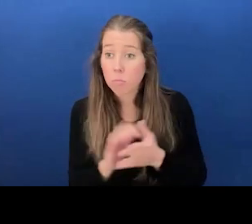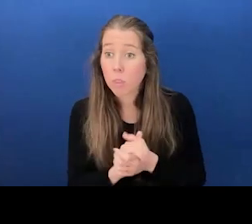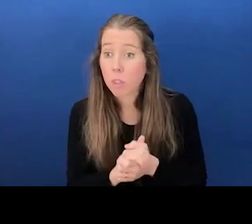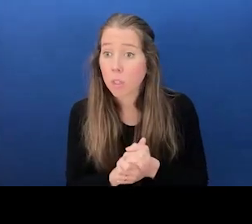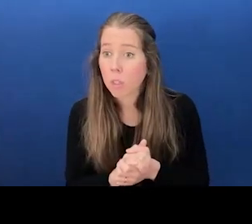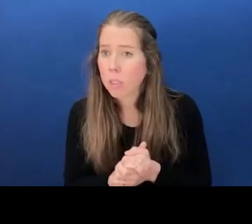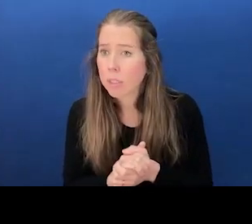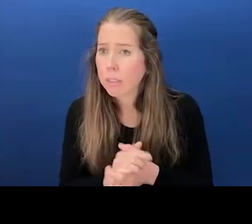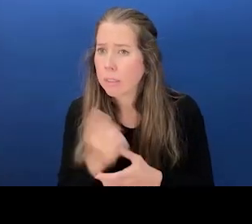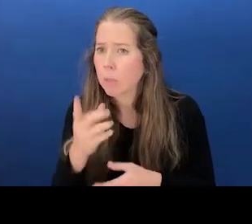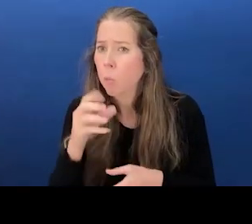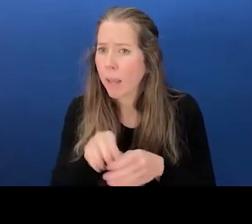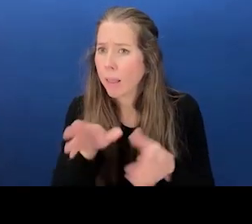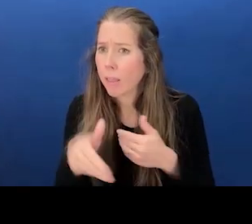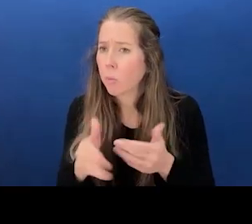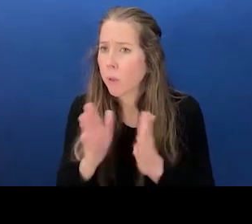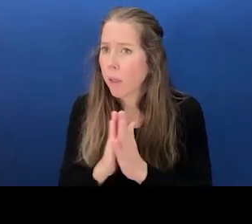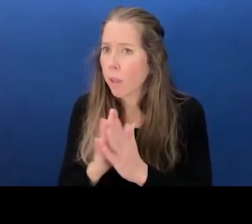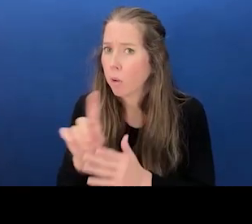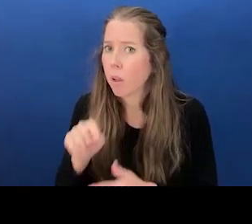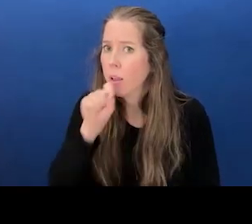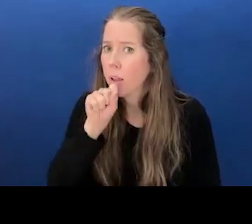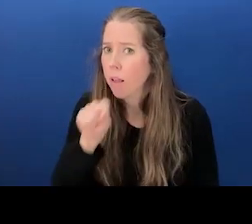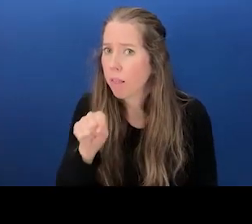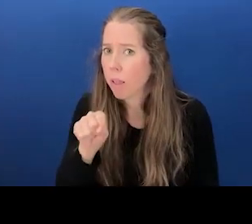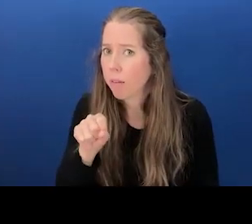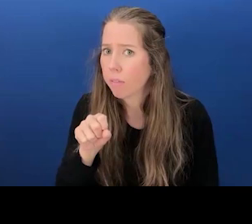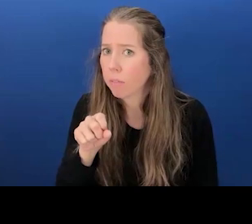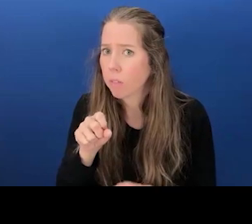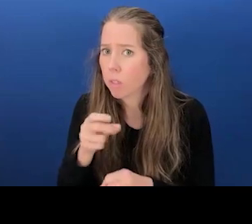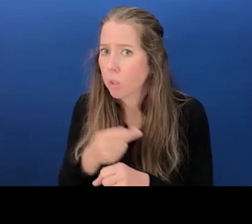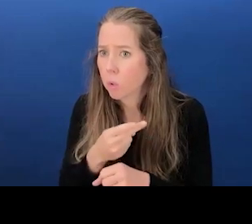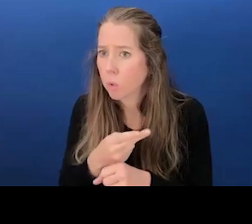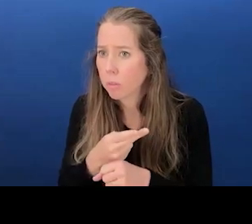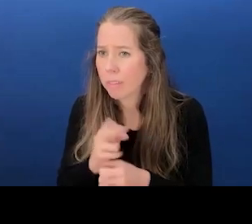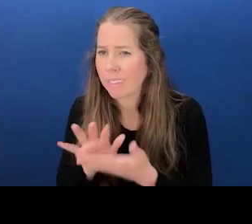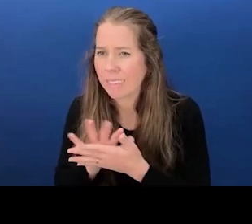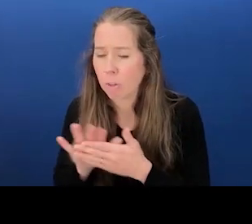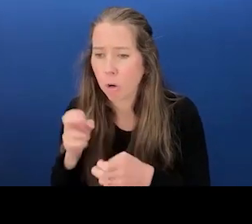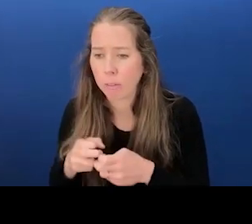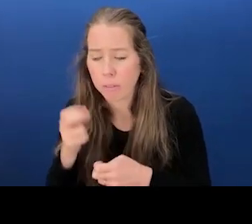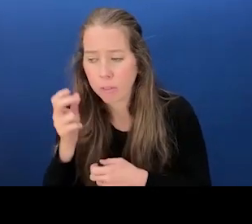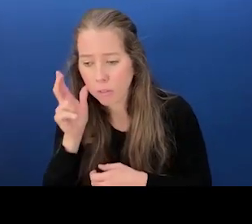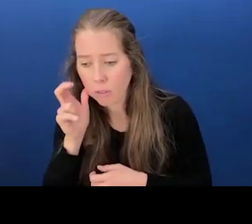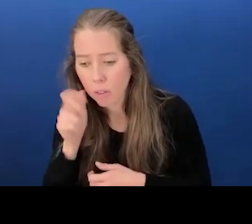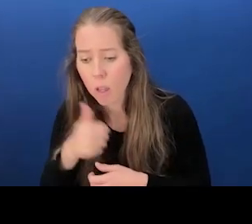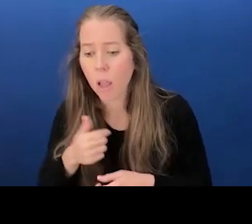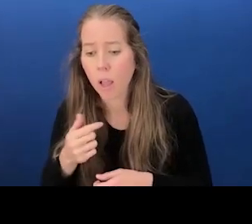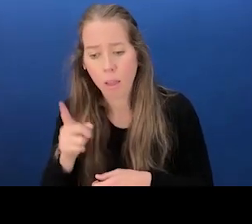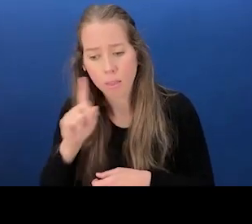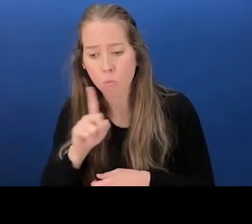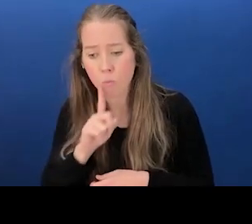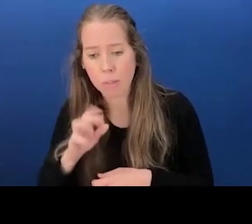It's not a question. I love using large language models. I think they're super, super valuable. And I was using one, I think it might